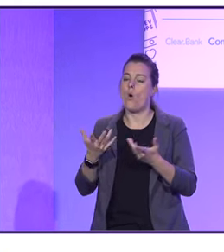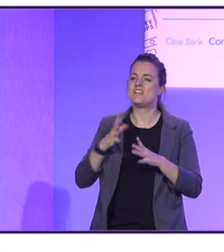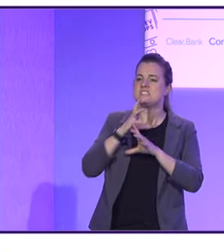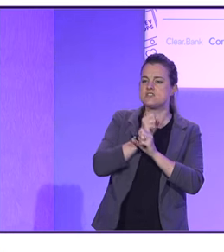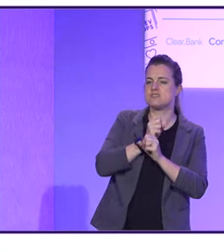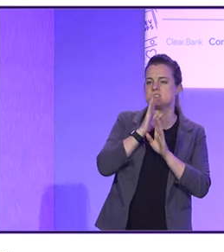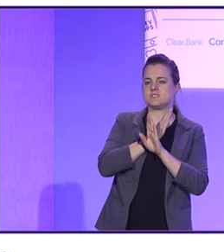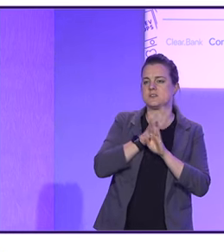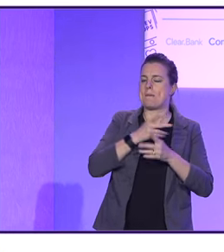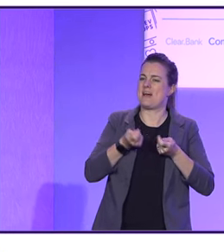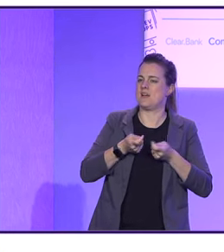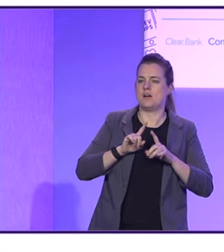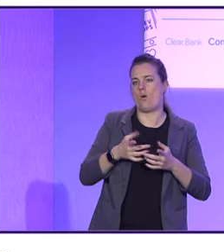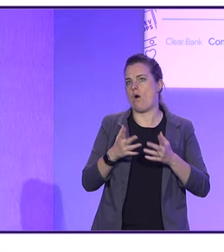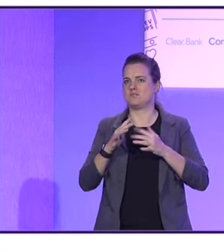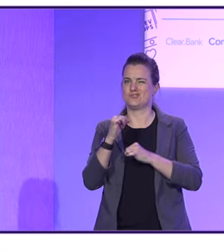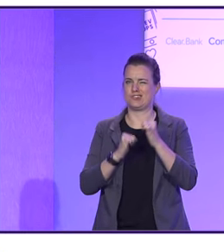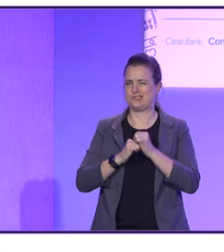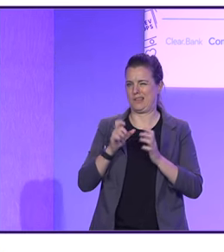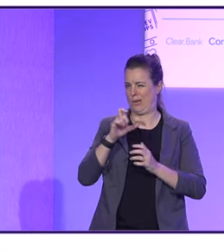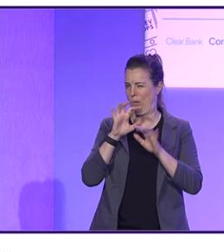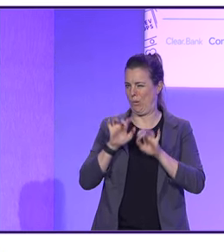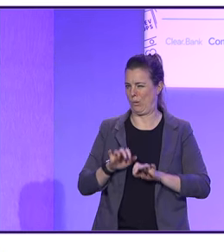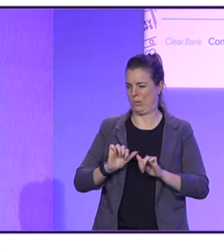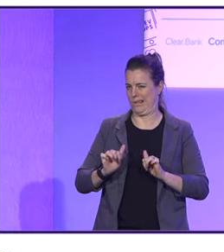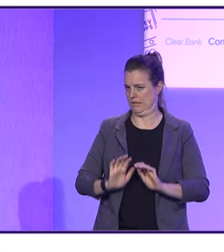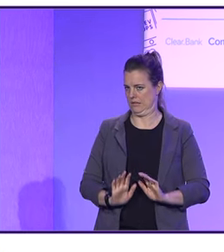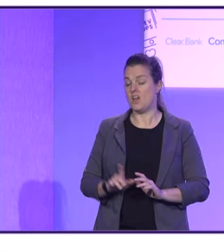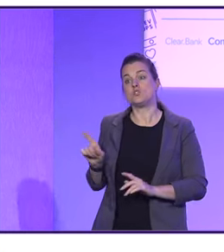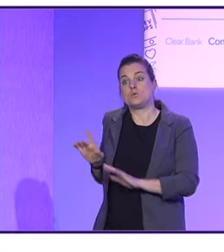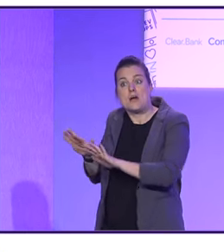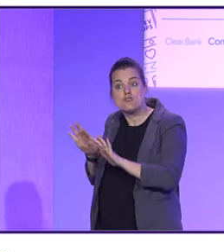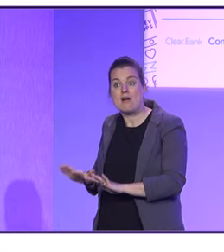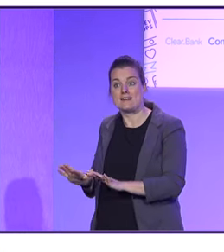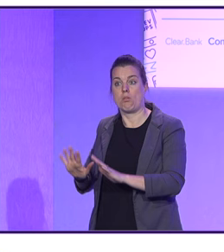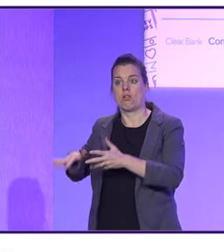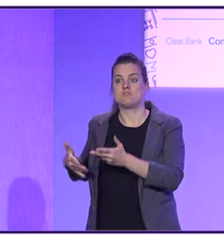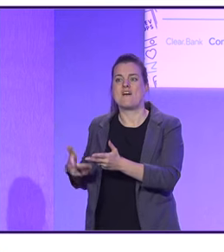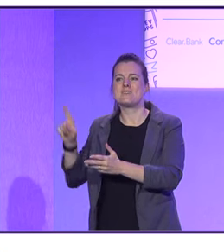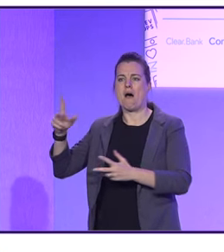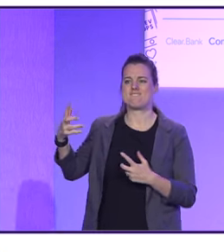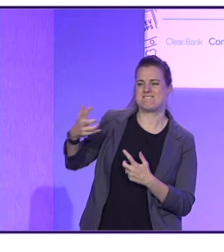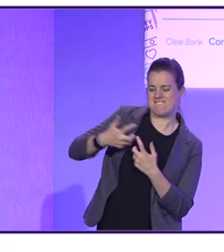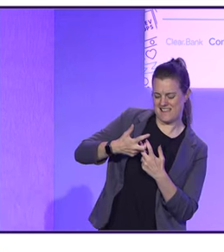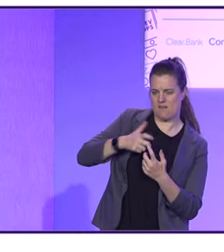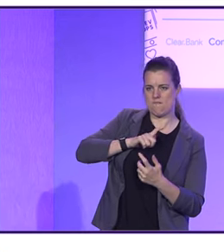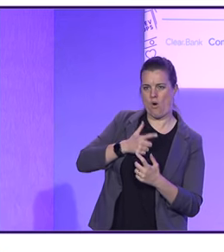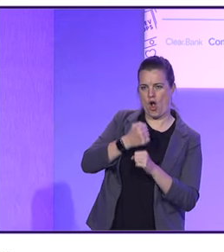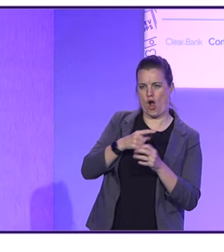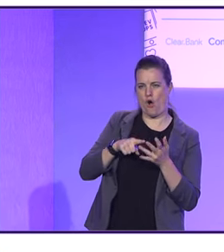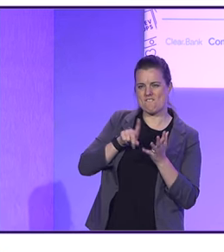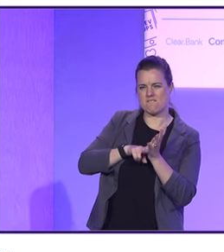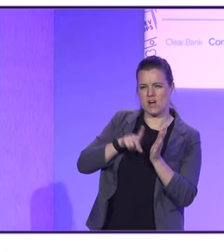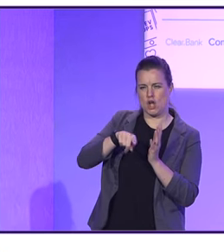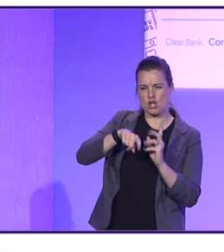well. It didn't deal with infrastructure as code very well. So although it was an incredible service, it never quite made the right fit for GovUK itself, which made its name